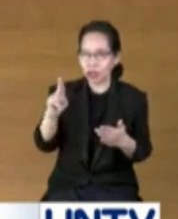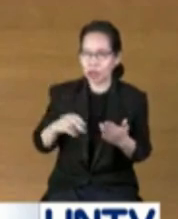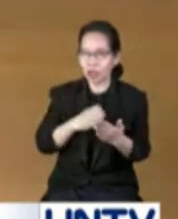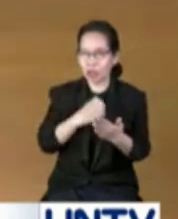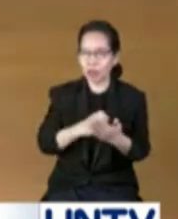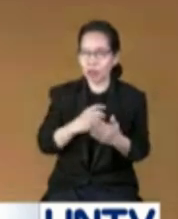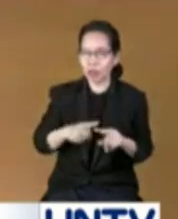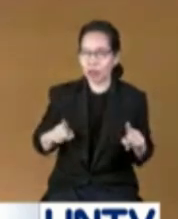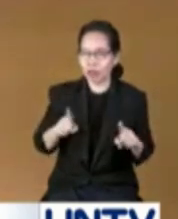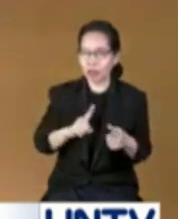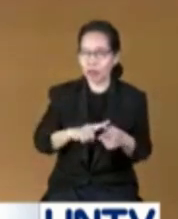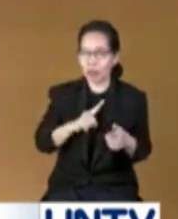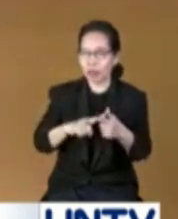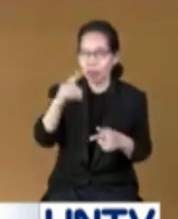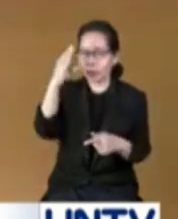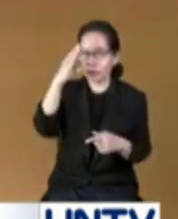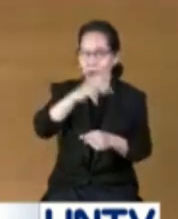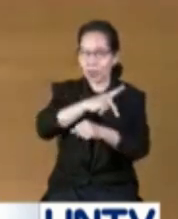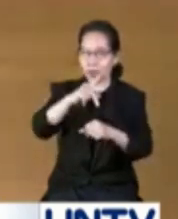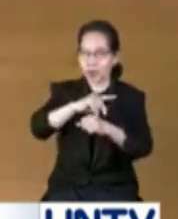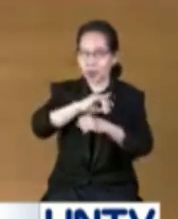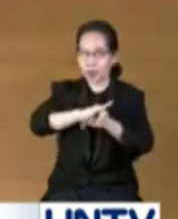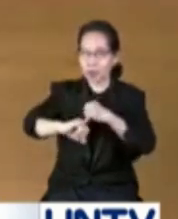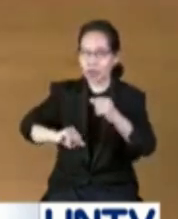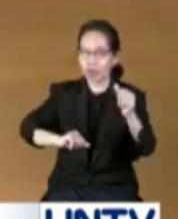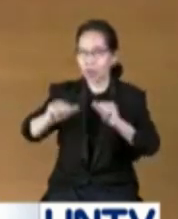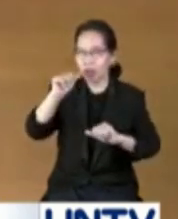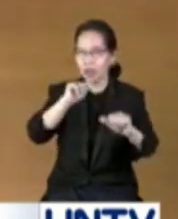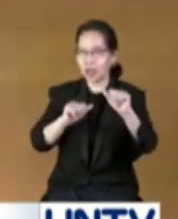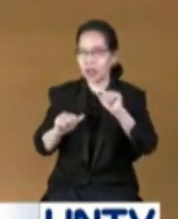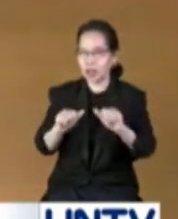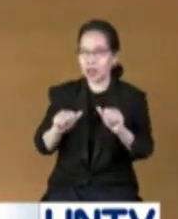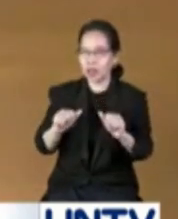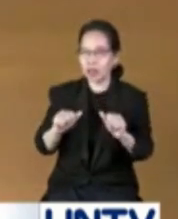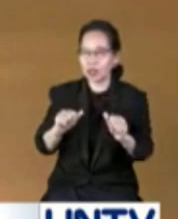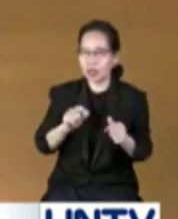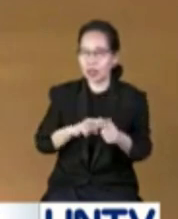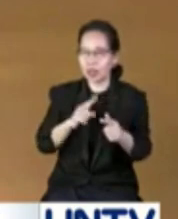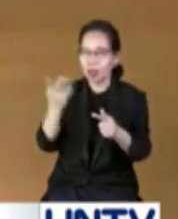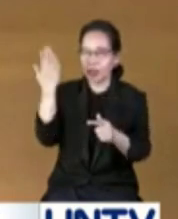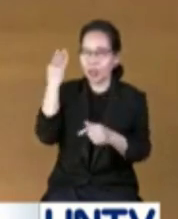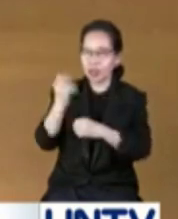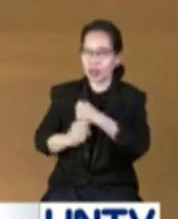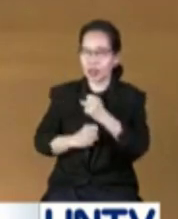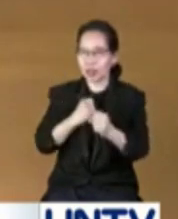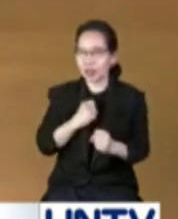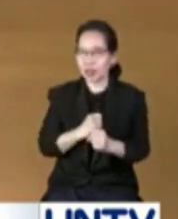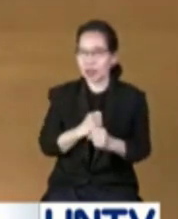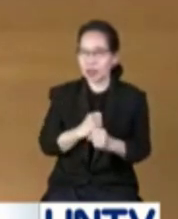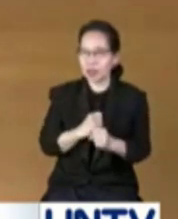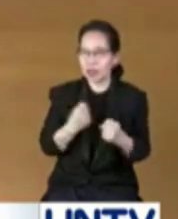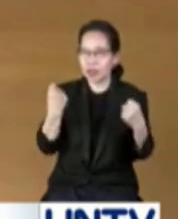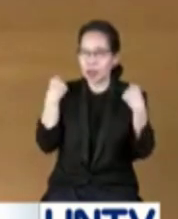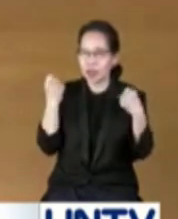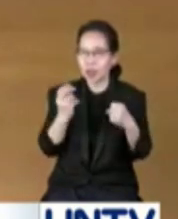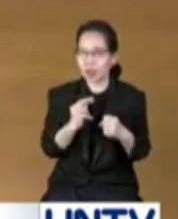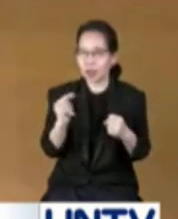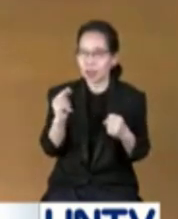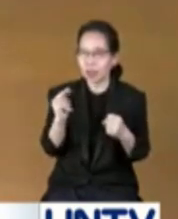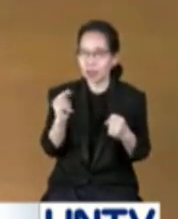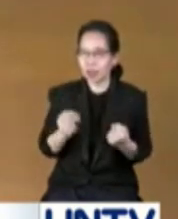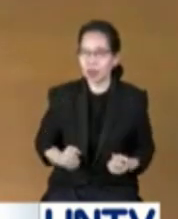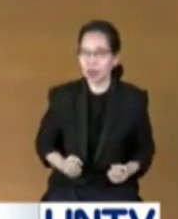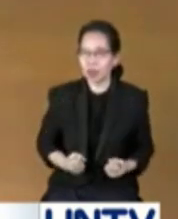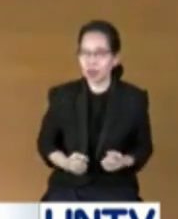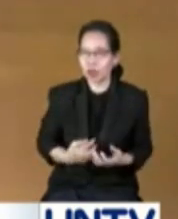the Philippine Immigration Act. In the past year, it has been a source of great hope